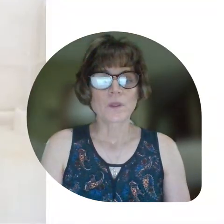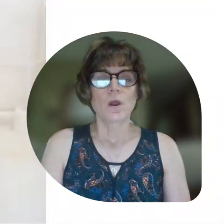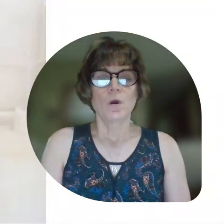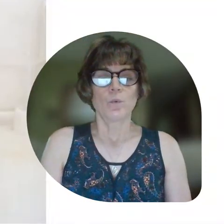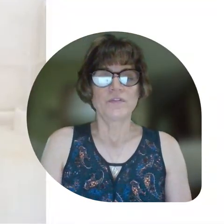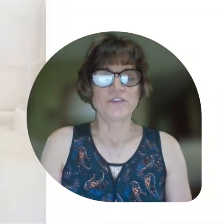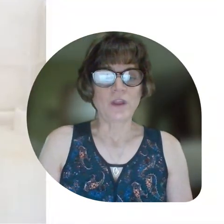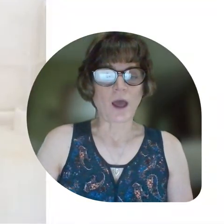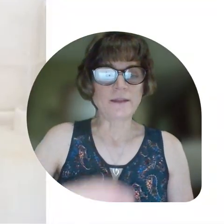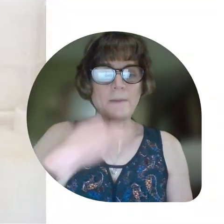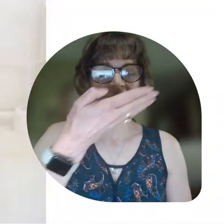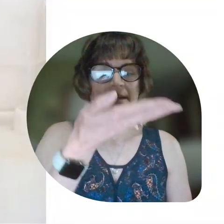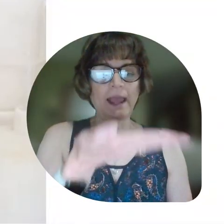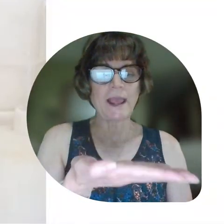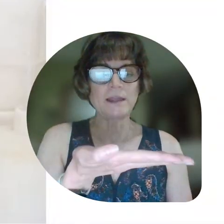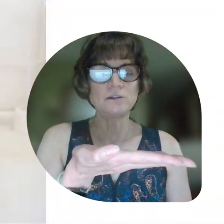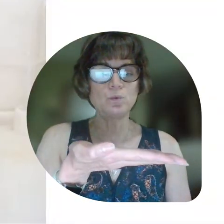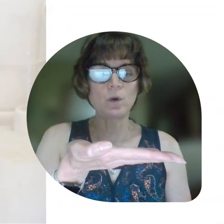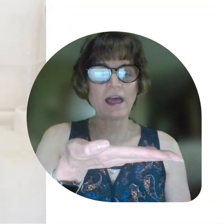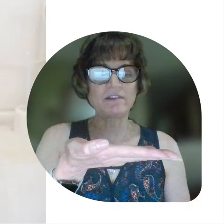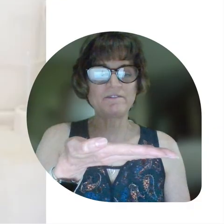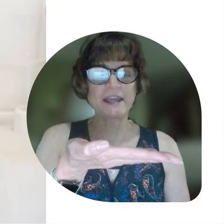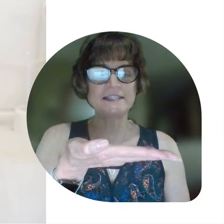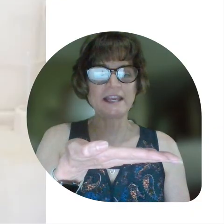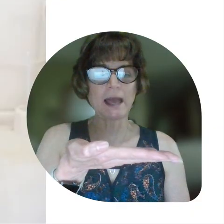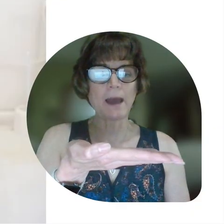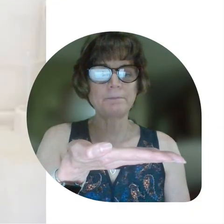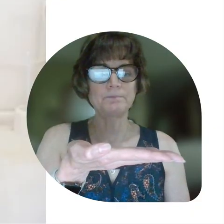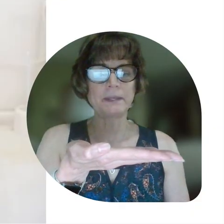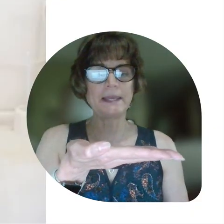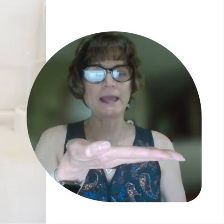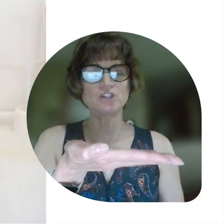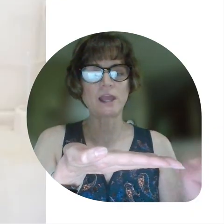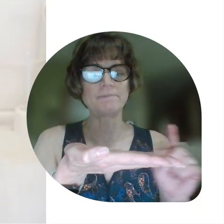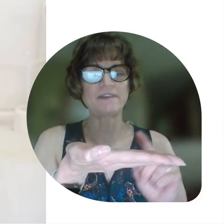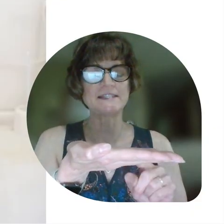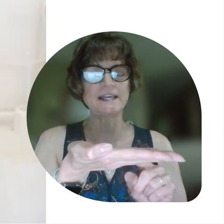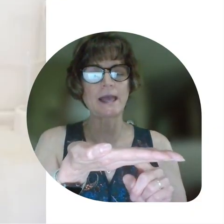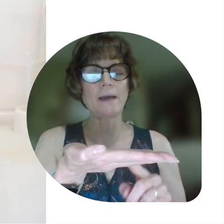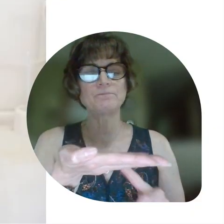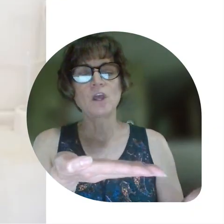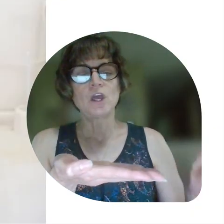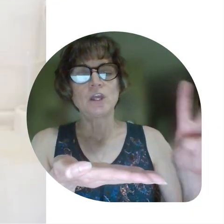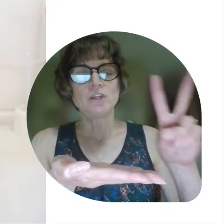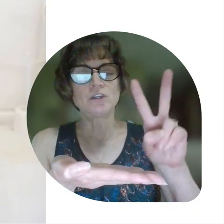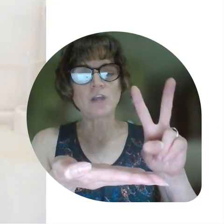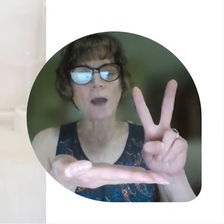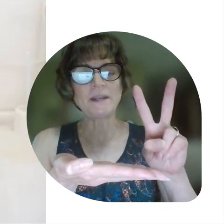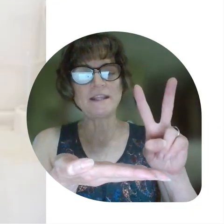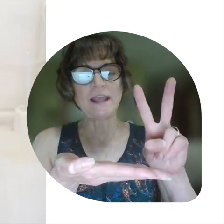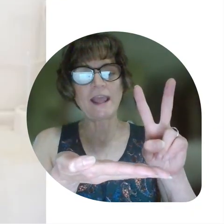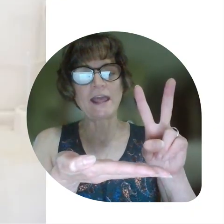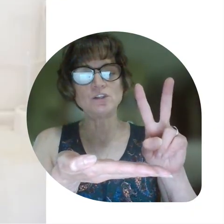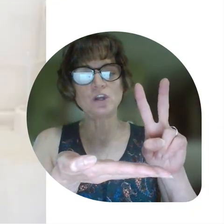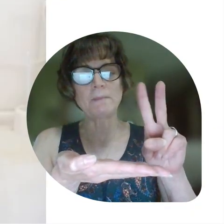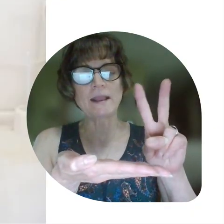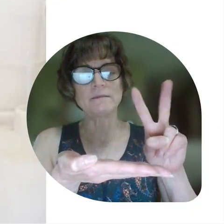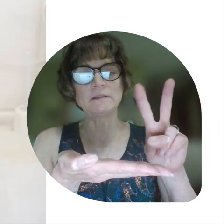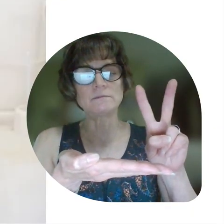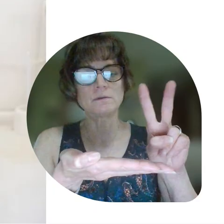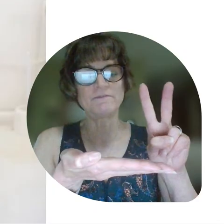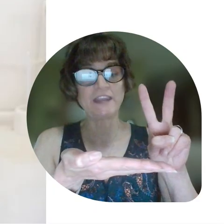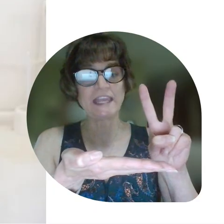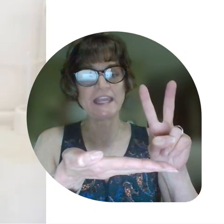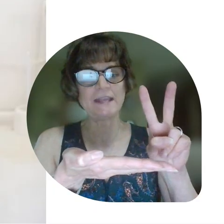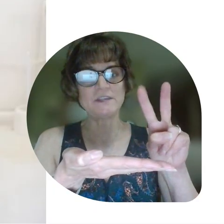Stand. With your non-dominant hand, you will have it facing up, B hand shape facing up. Your dominant hand, you're going to make